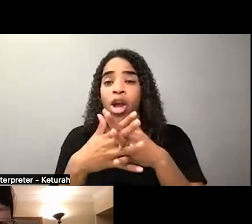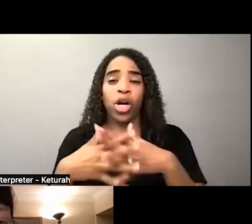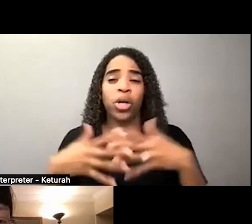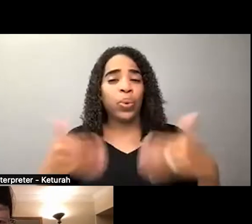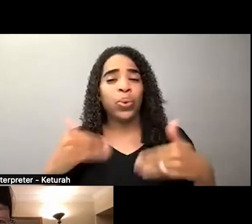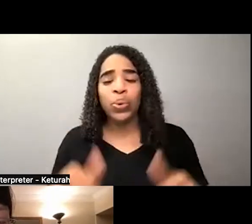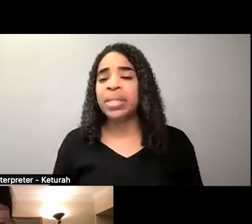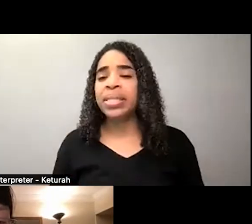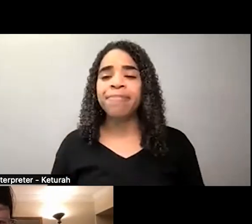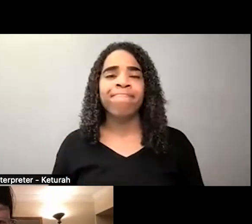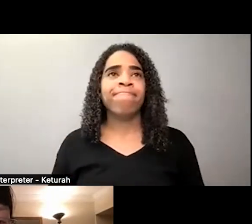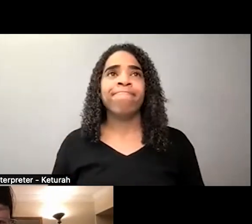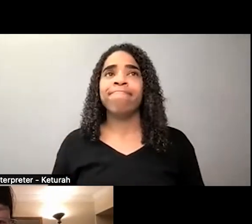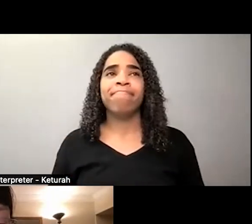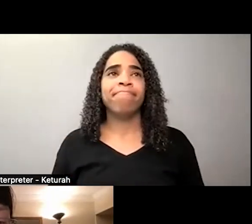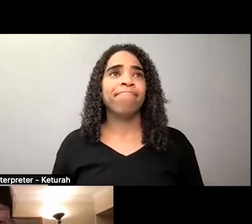and